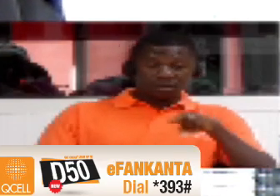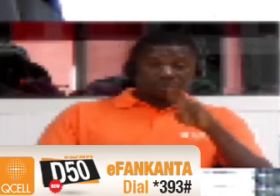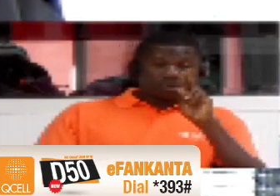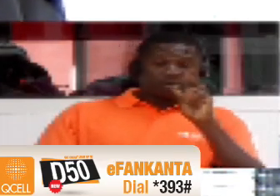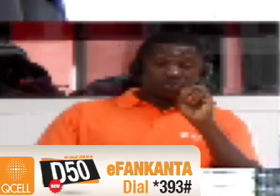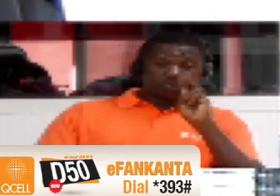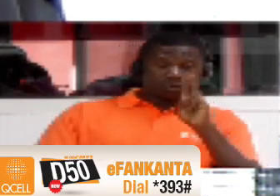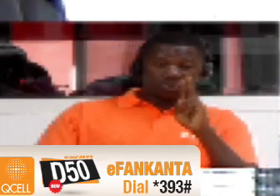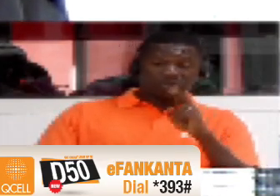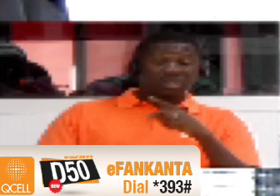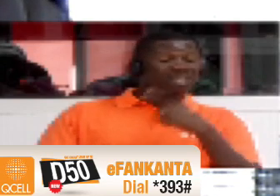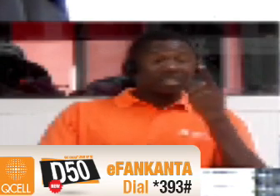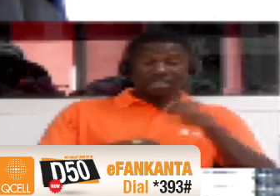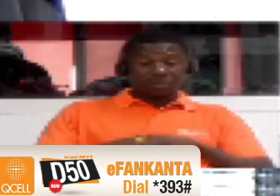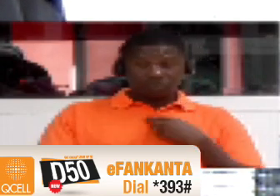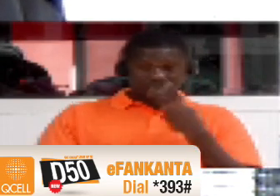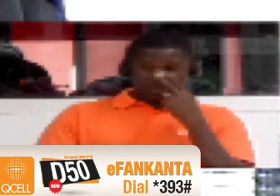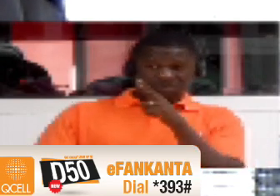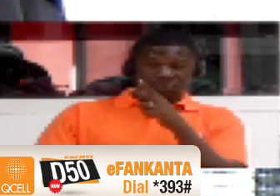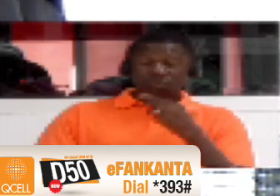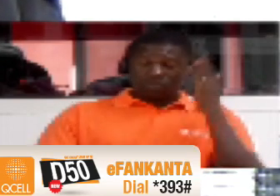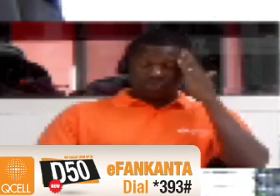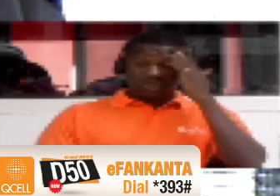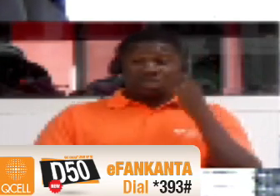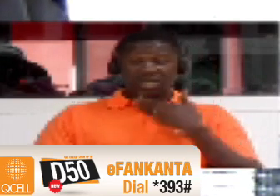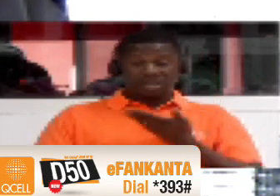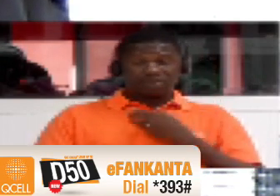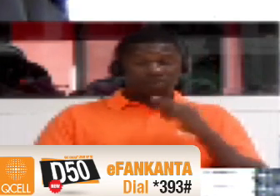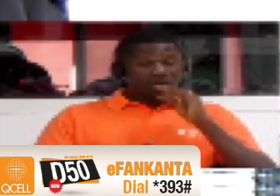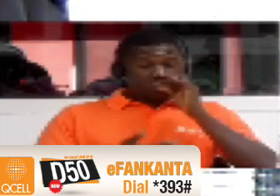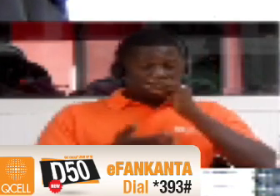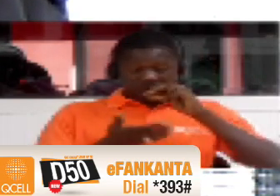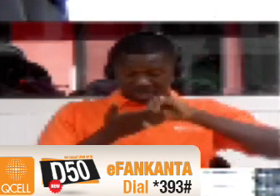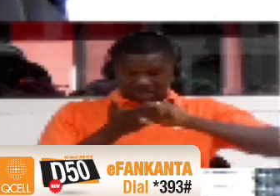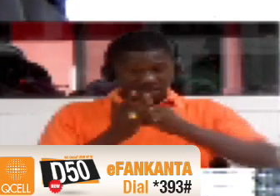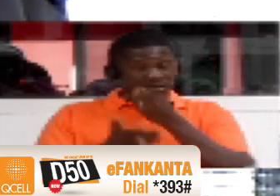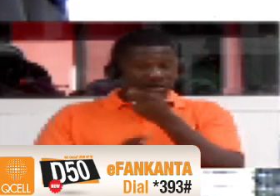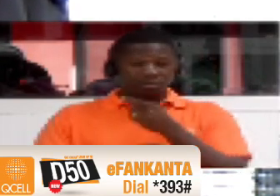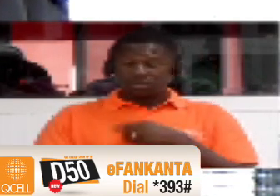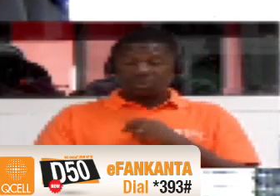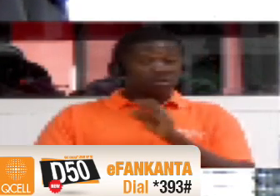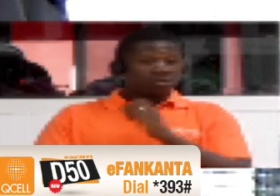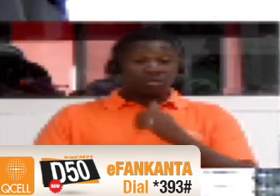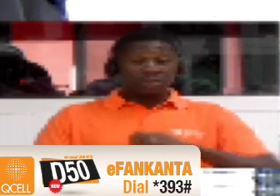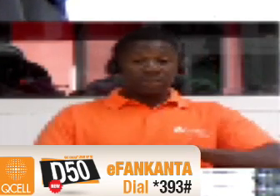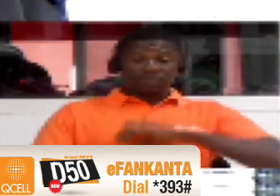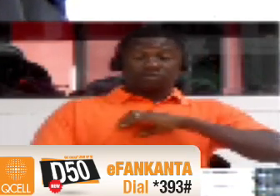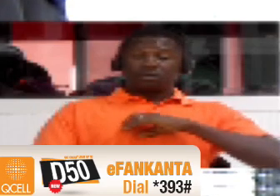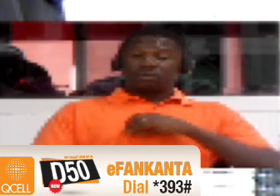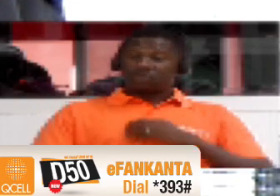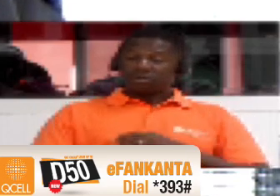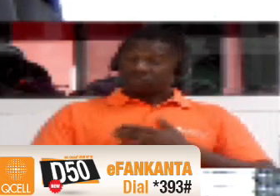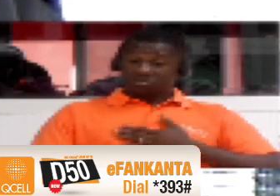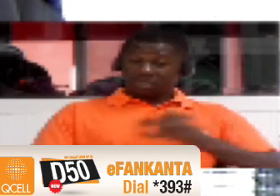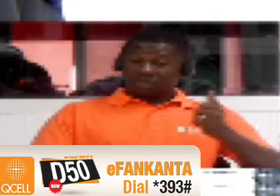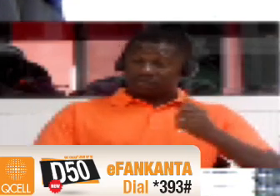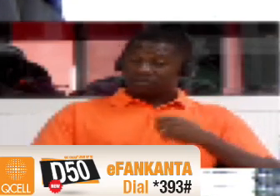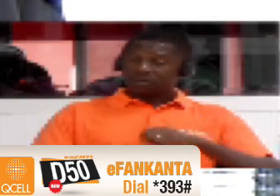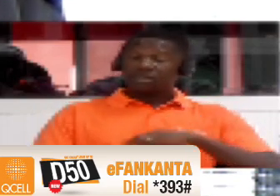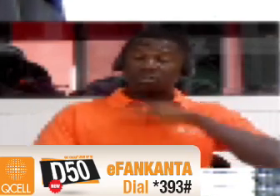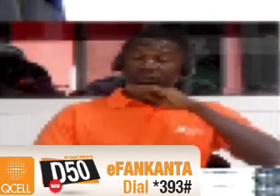see him, we know that he is with cannabis. But you will not be confident enough or brave enough to confront